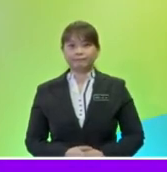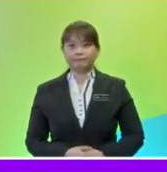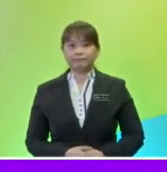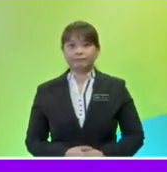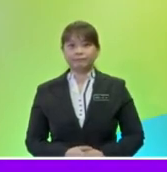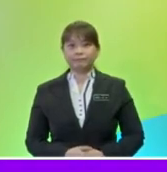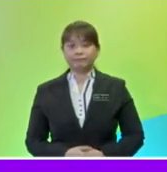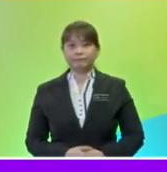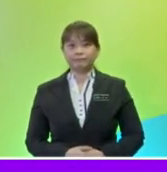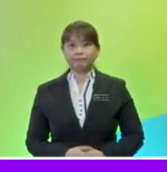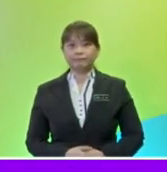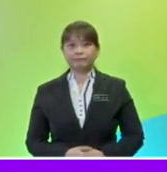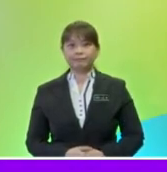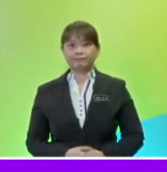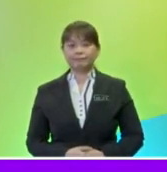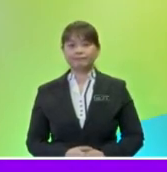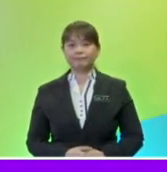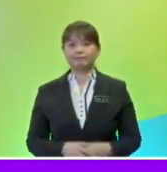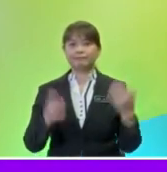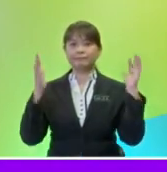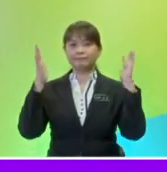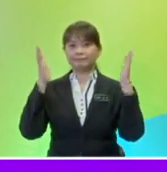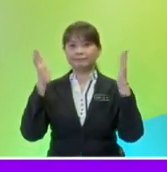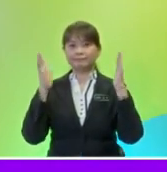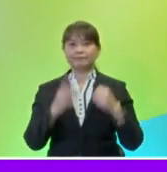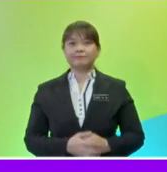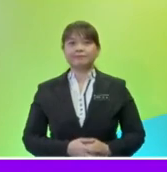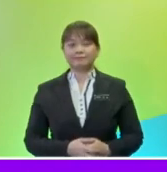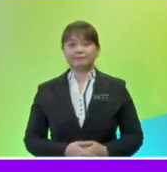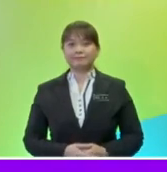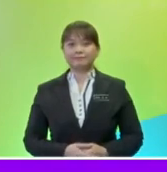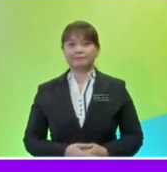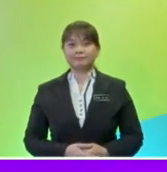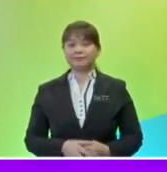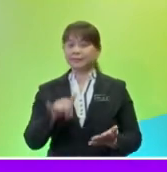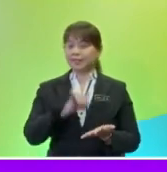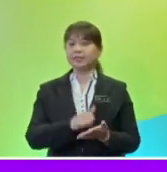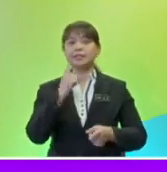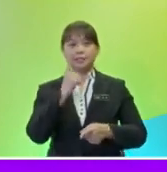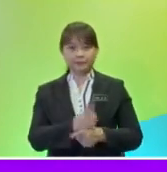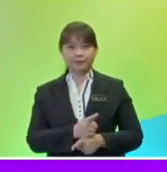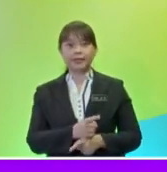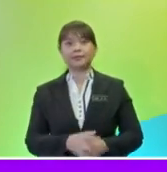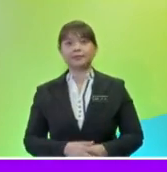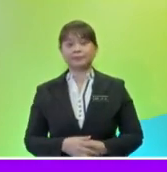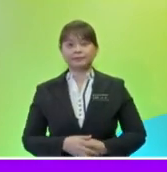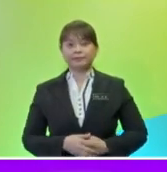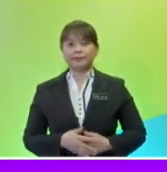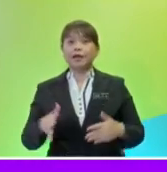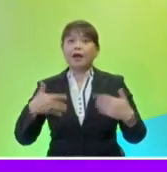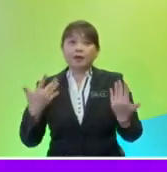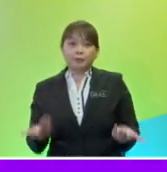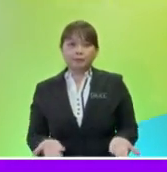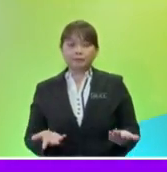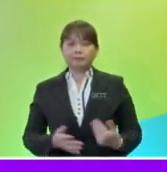chuka chuka. Yay! That's the correct destination. How was my performance just